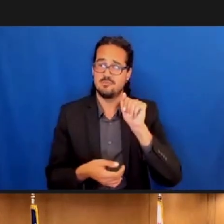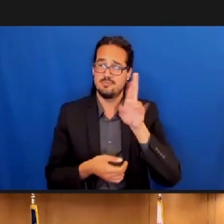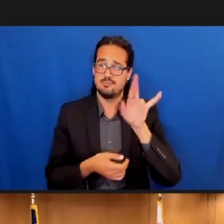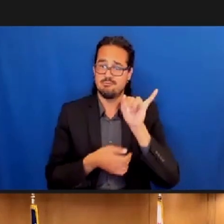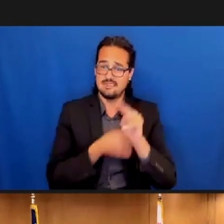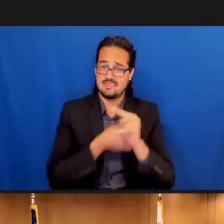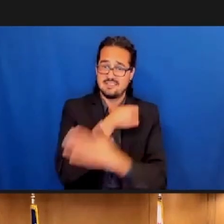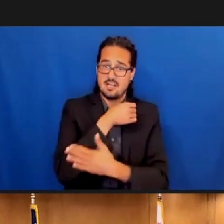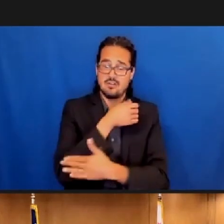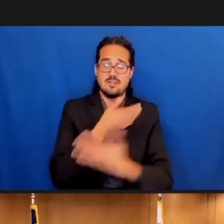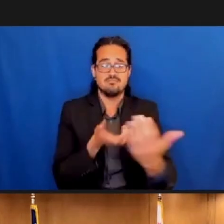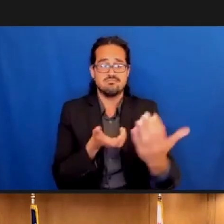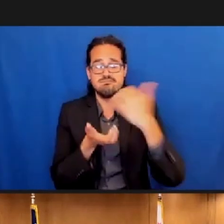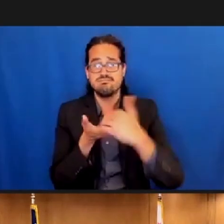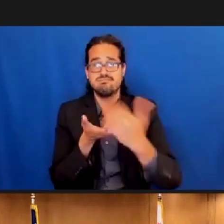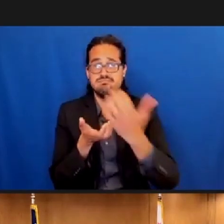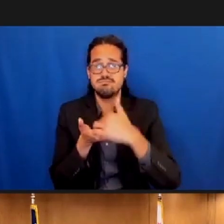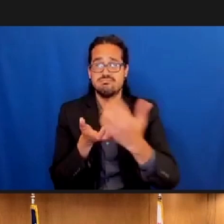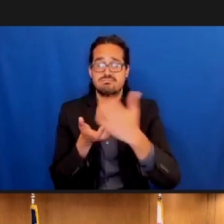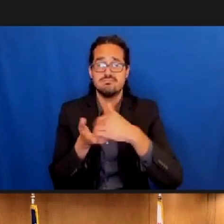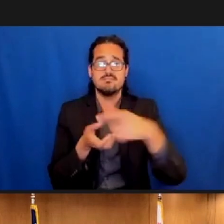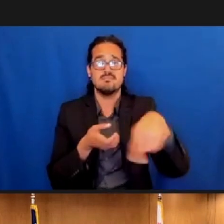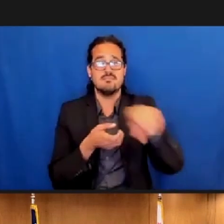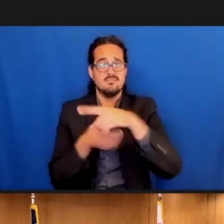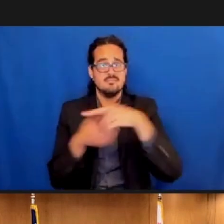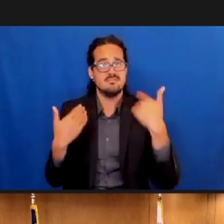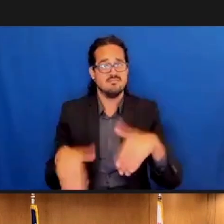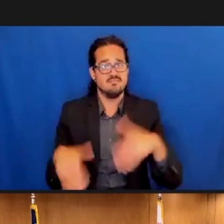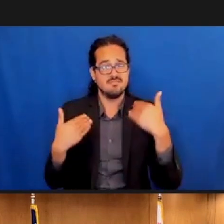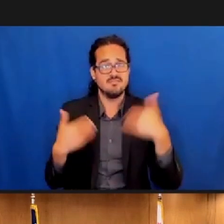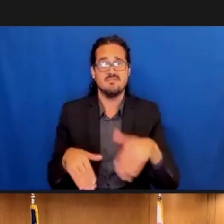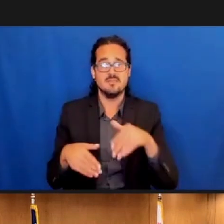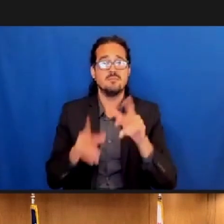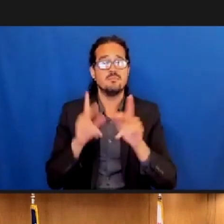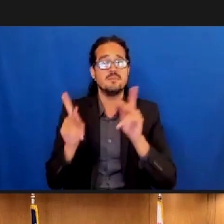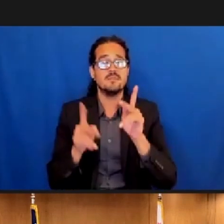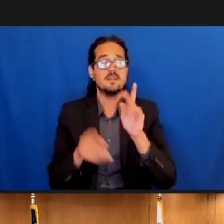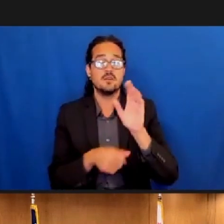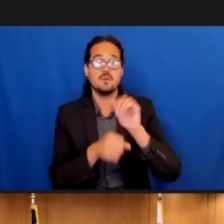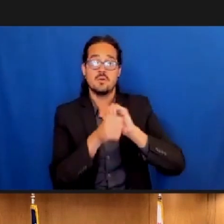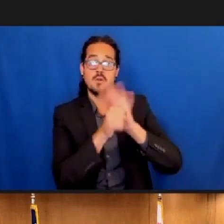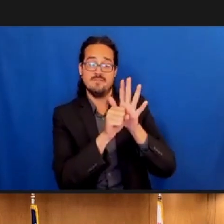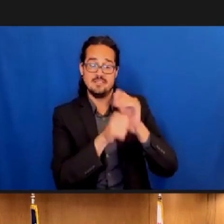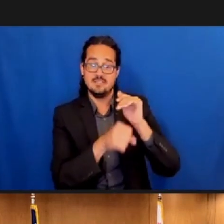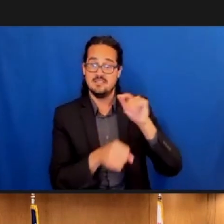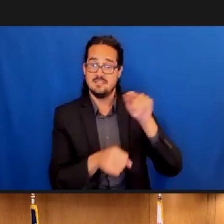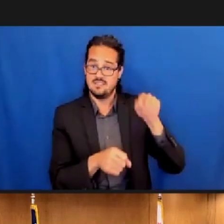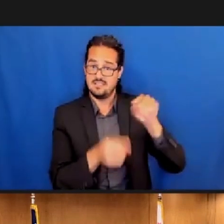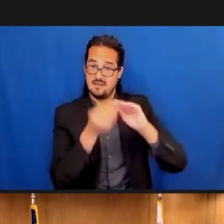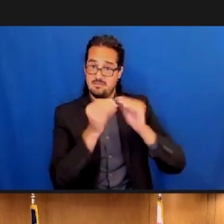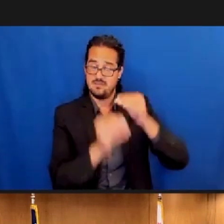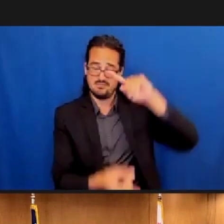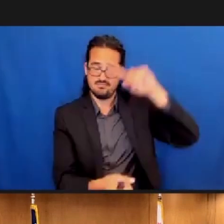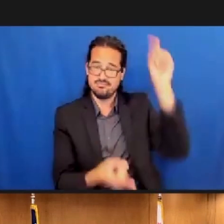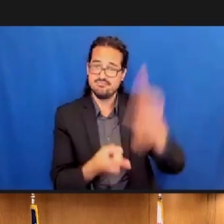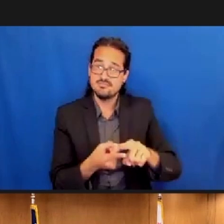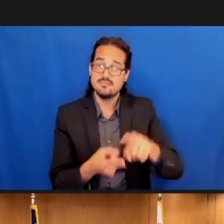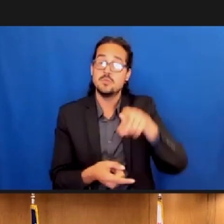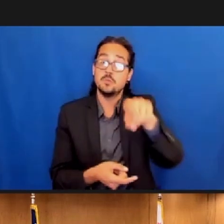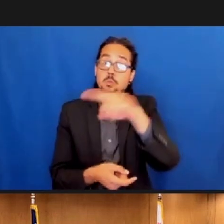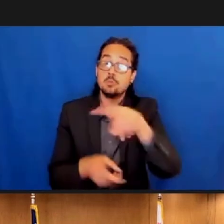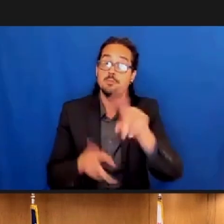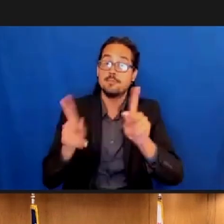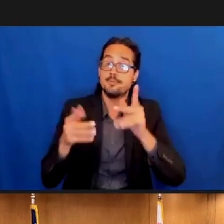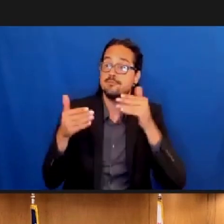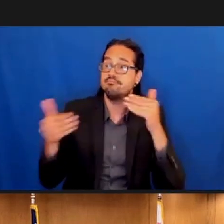COVID-19 case rates, and for those that have volunteered to receive the COVID-19 vaccine for the sake of our greater community. Those